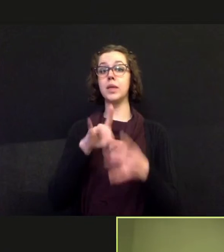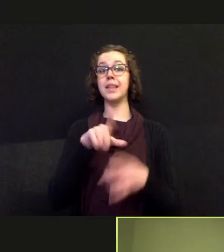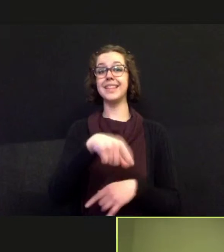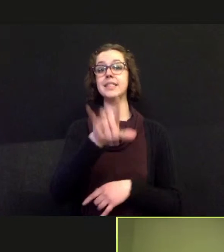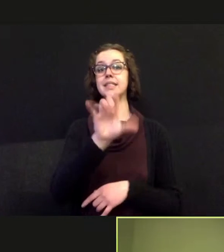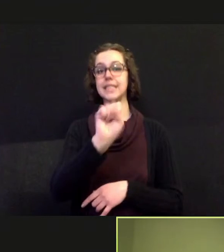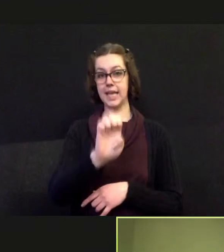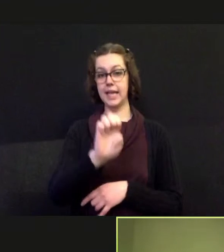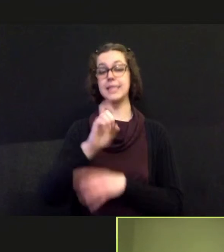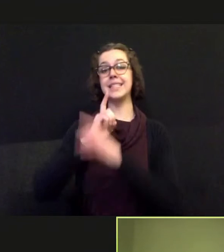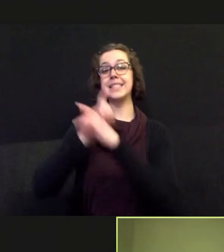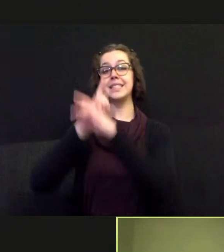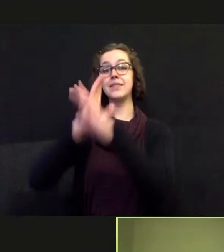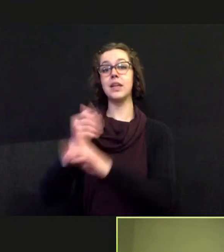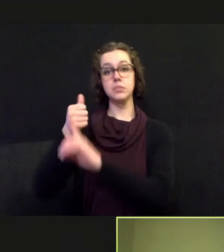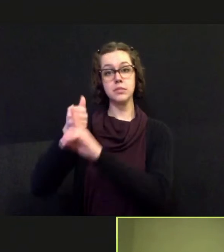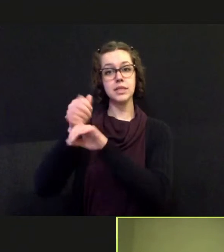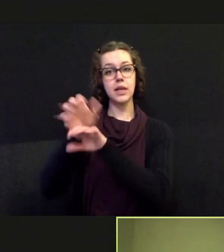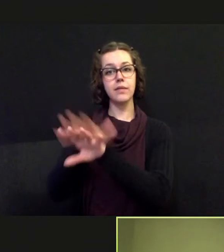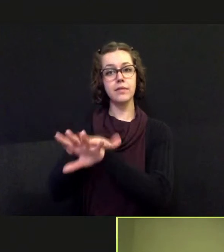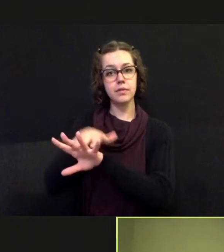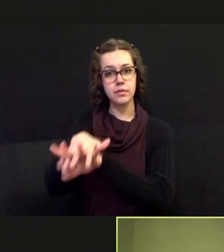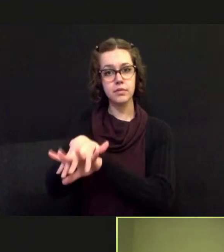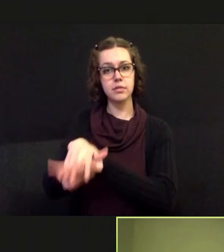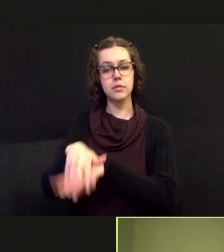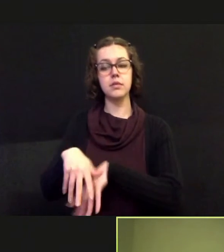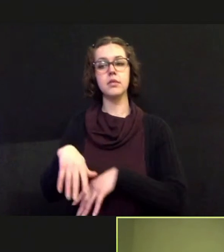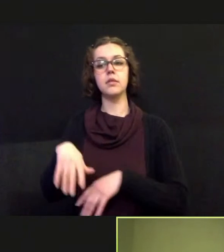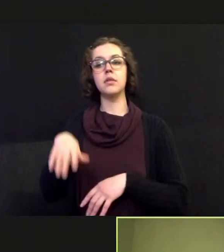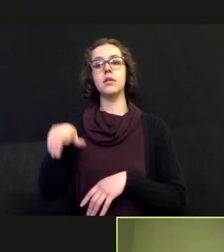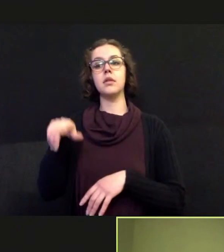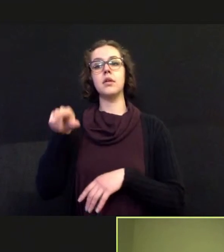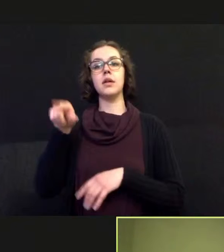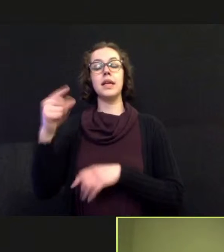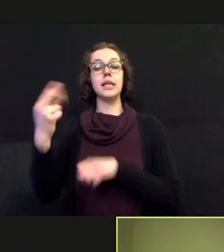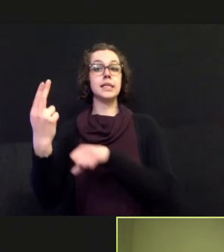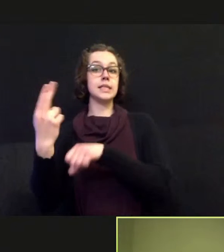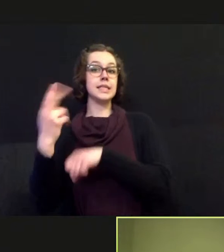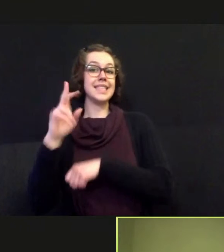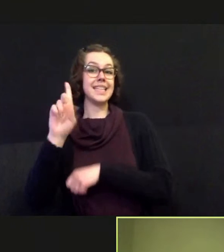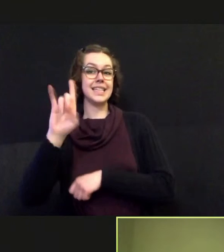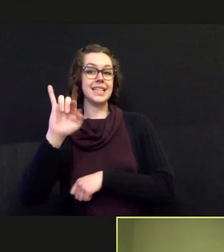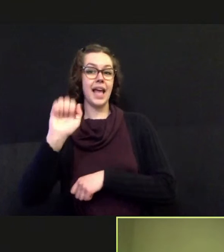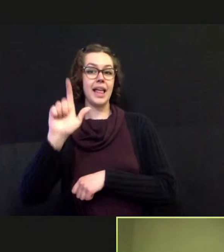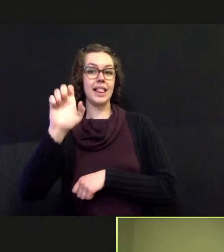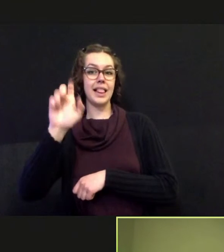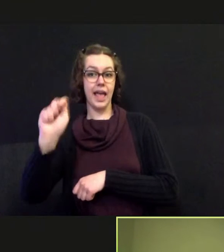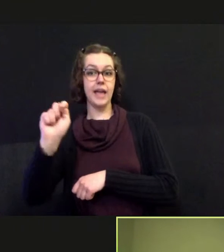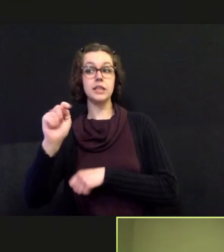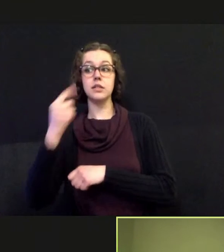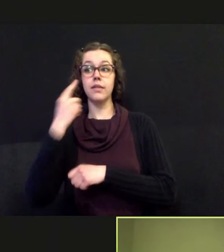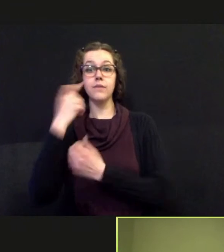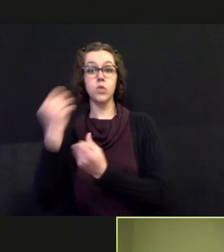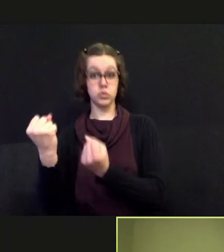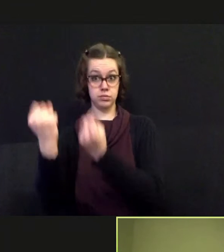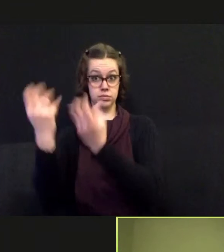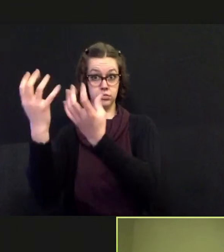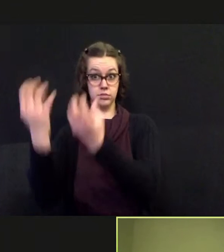defendant is Native American and used a dialect of ASL that